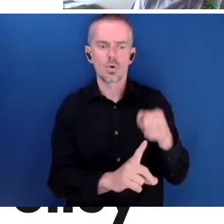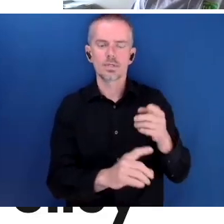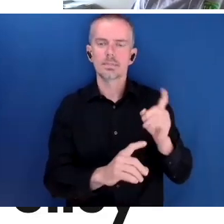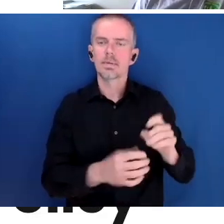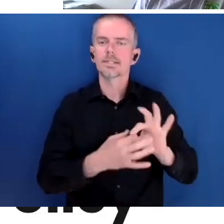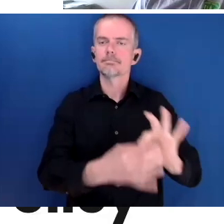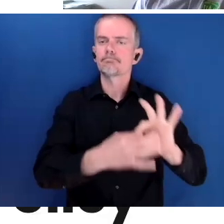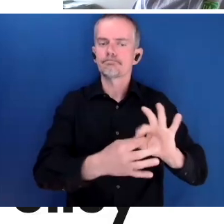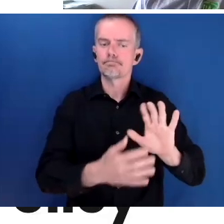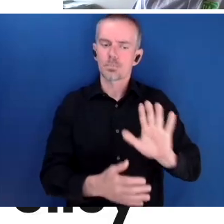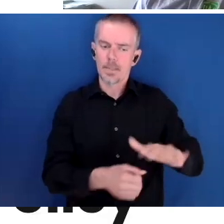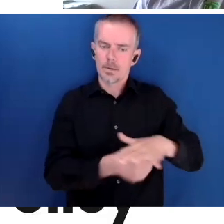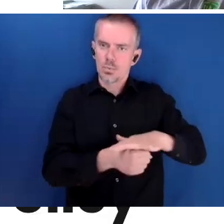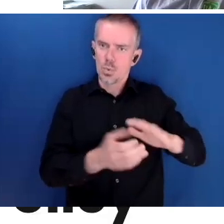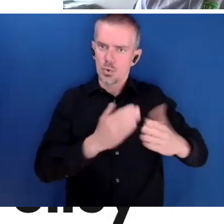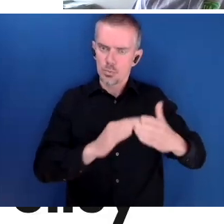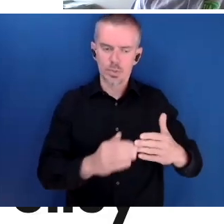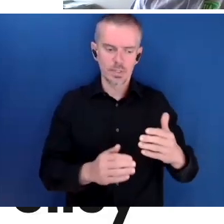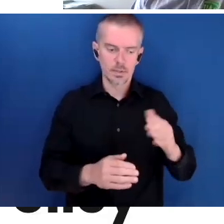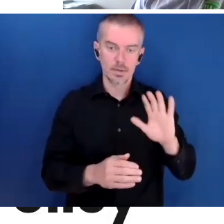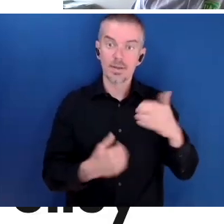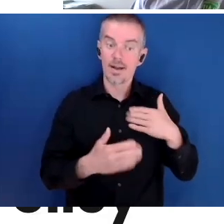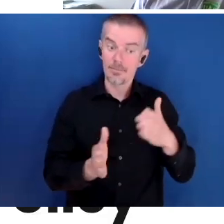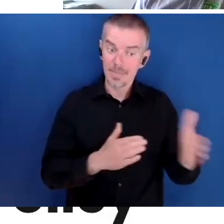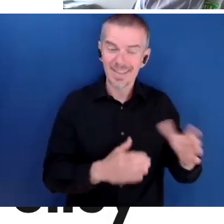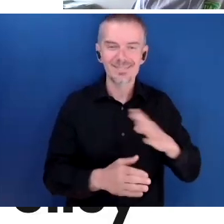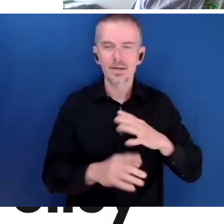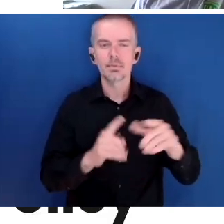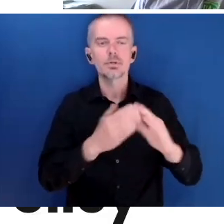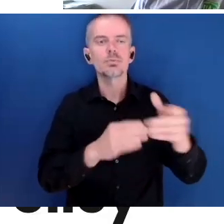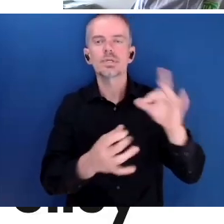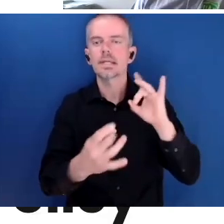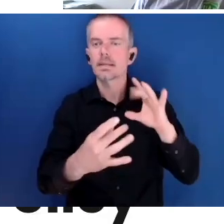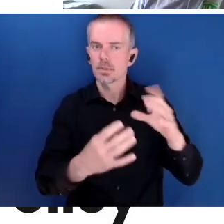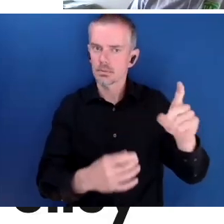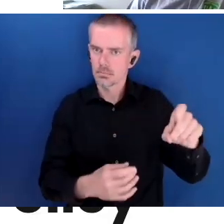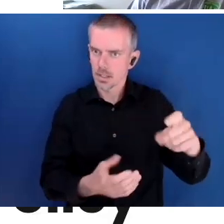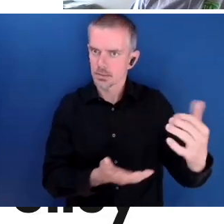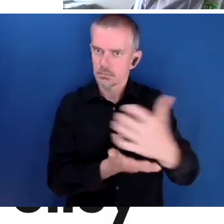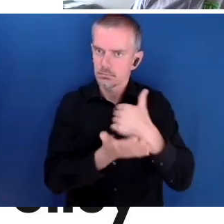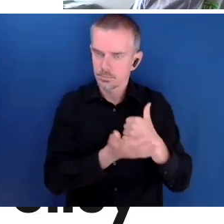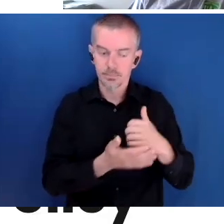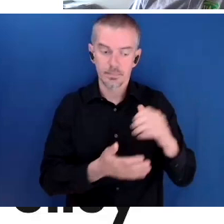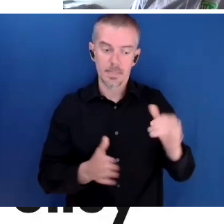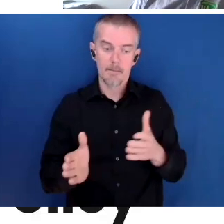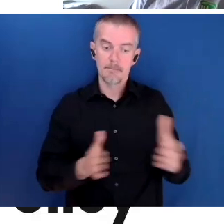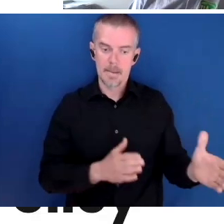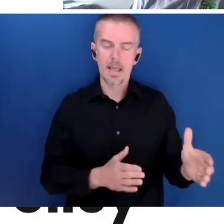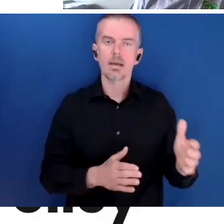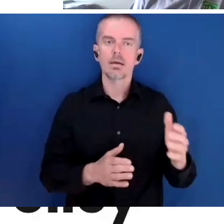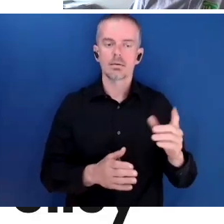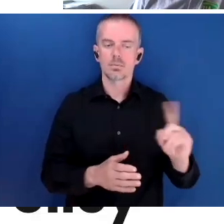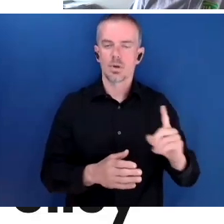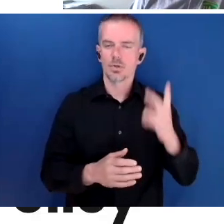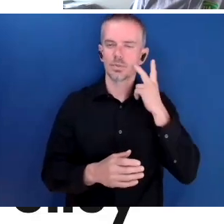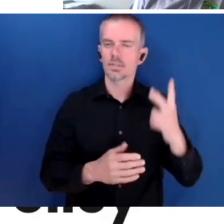and get input into their plans. And then kind of those plans set a lot of the priorities for